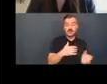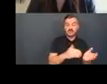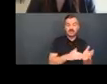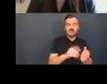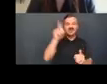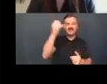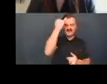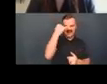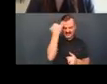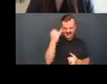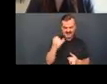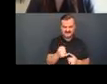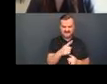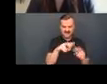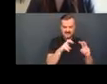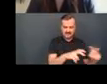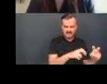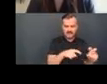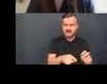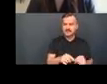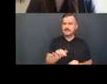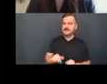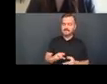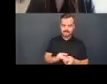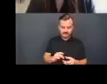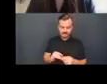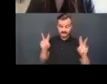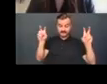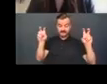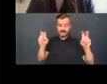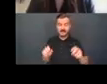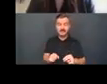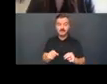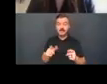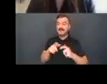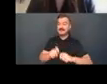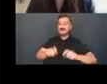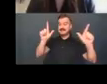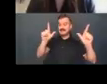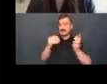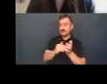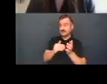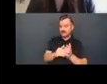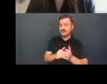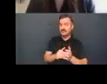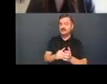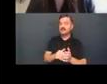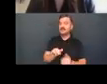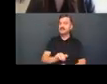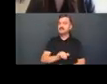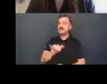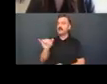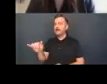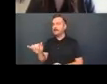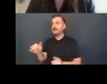sociologist, concludes that, quote, the introduction of telemedicine achieves a similar result to that